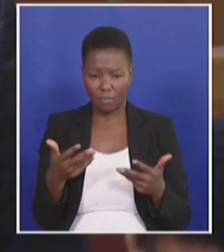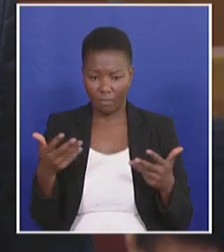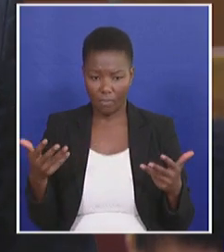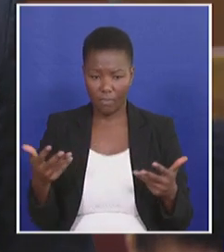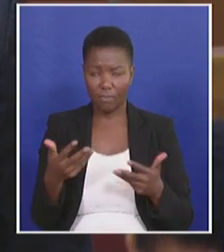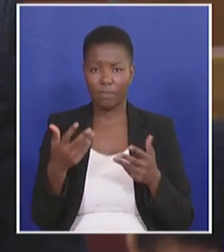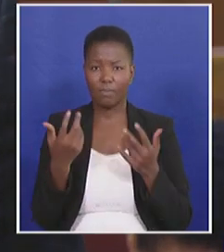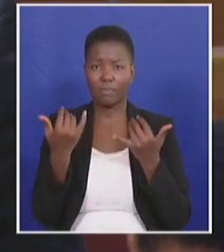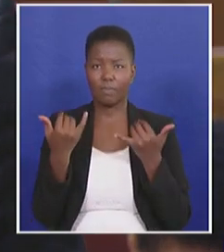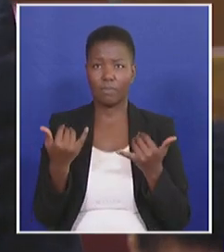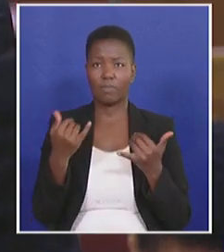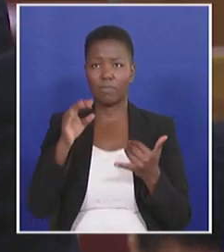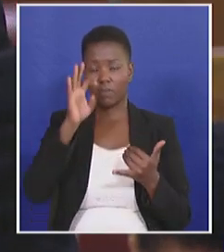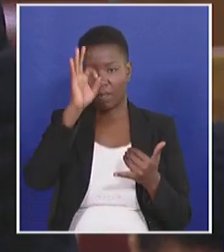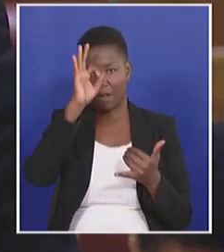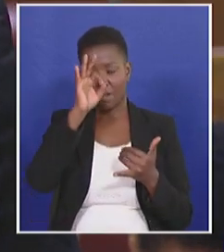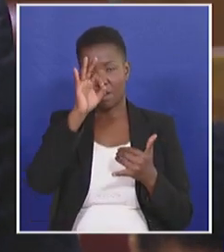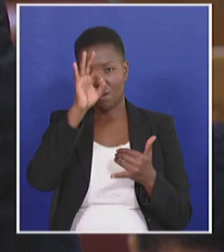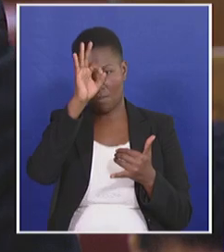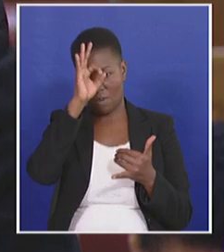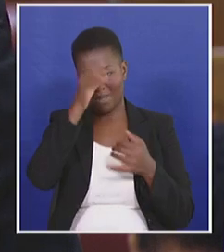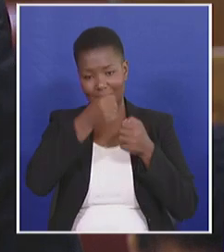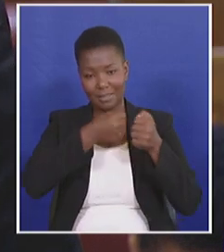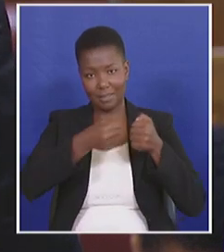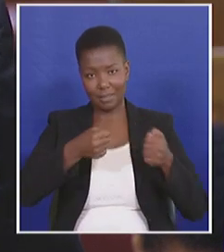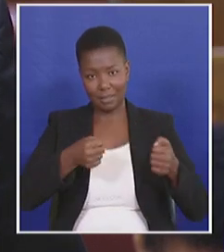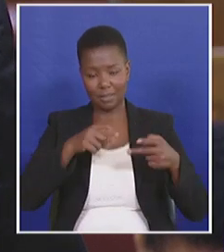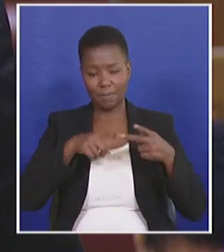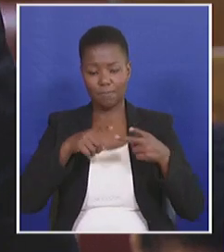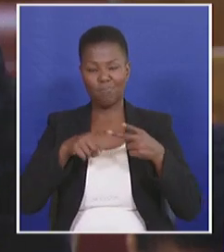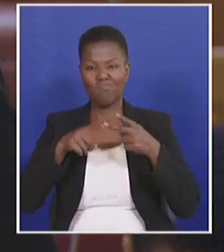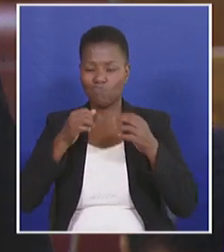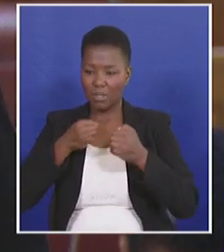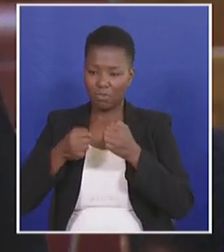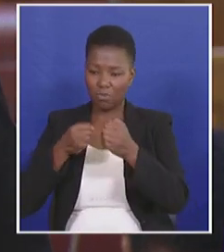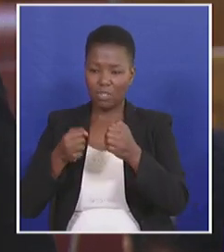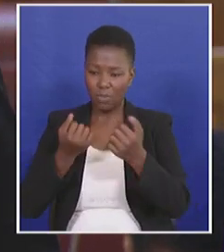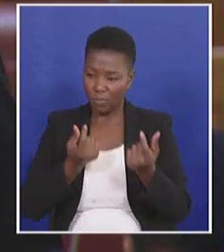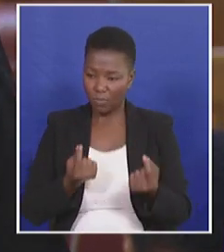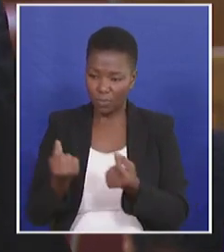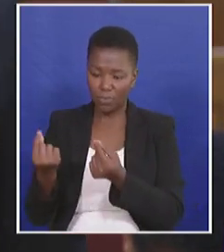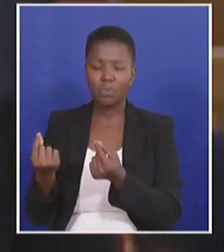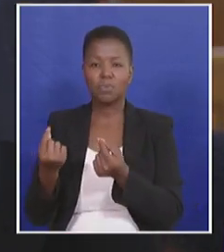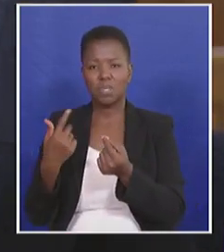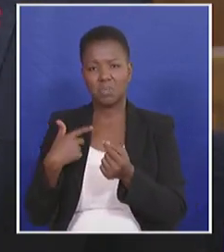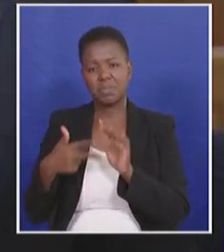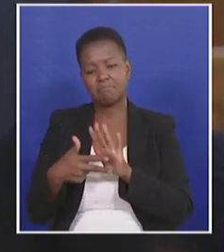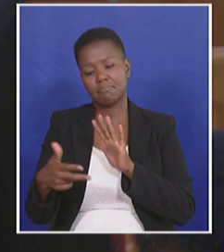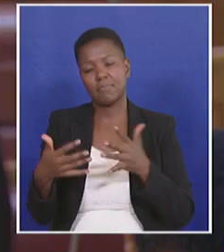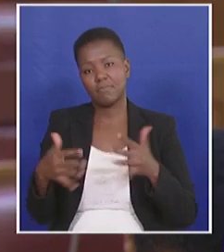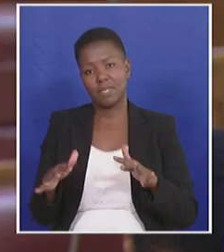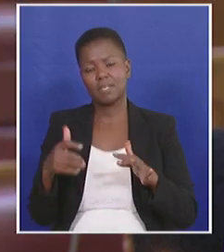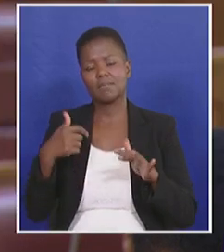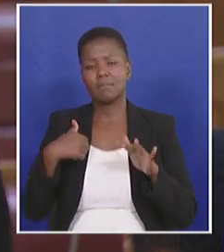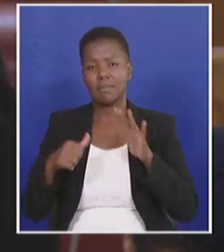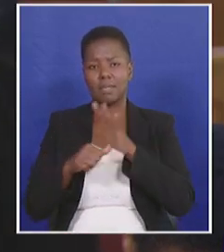both the policy and strategic approaches that we have adopted is the South African Police Service. At the center of it is the question